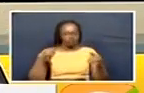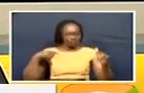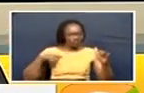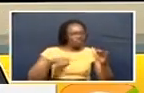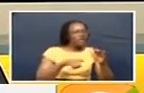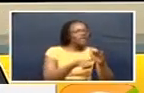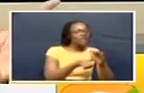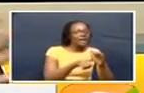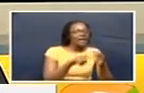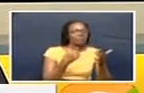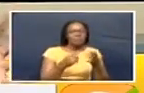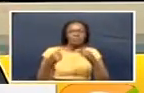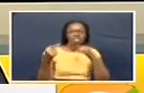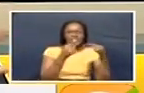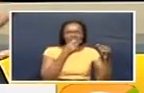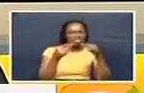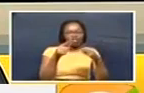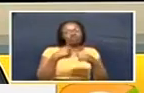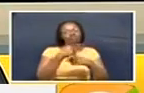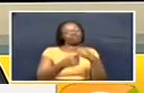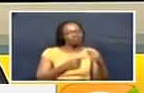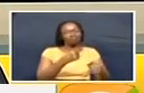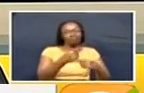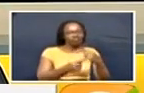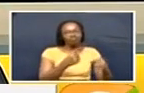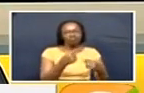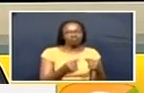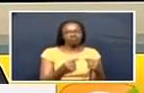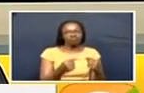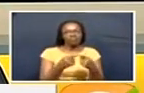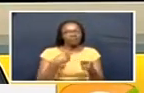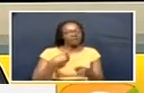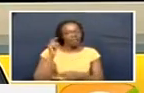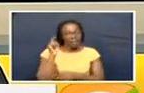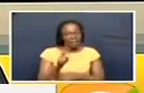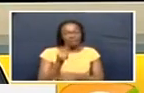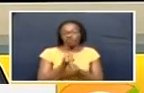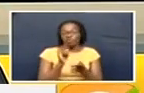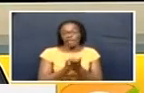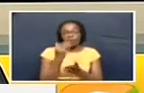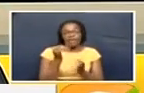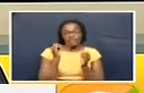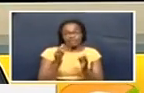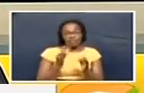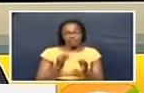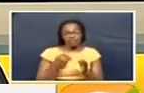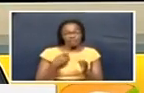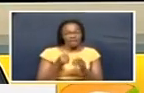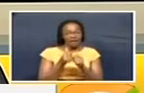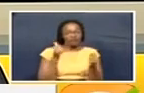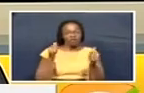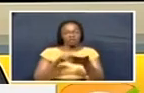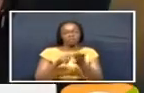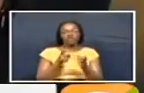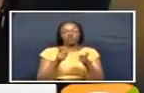keep walking. So any side, anywhere, it could bite or close its mouth on you. But I had to do it, because if I didn't, then I was going to lose control. And I was not going to lose